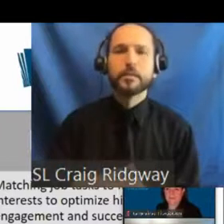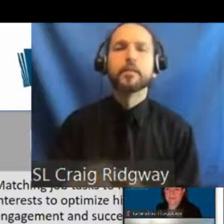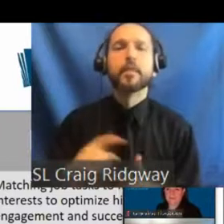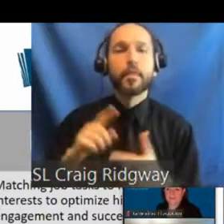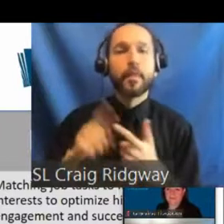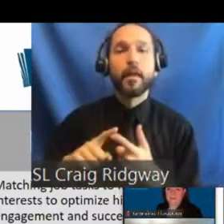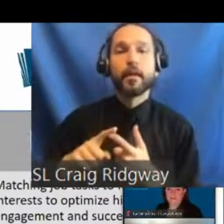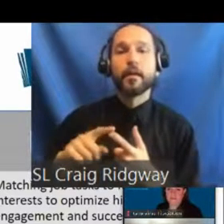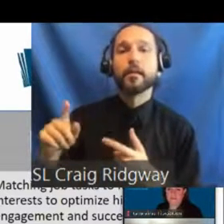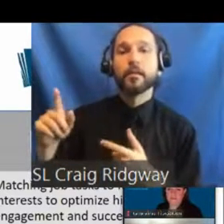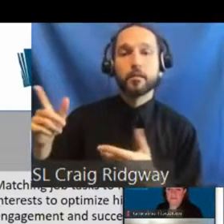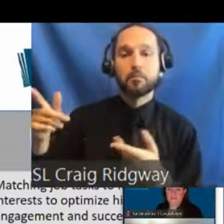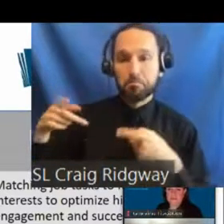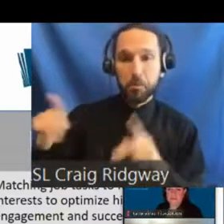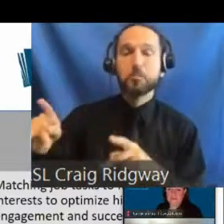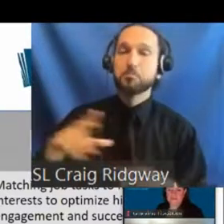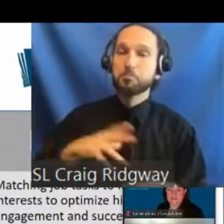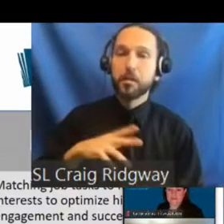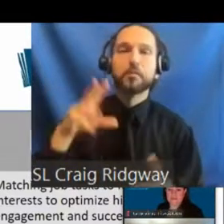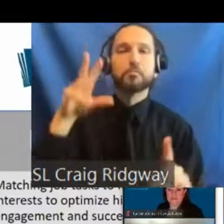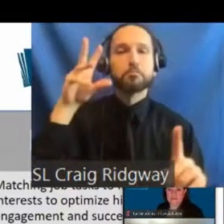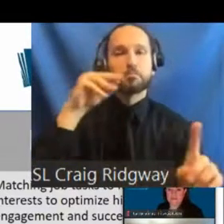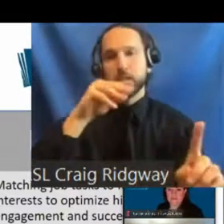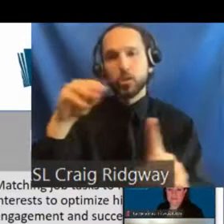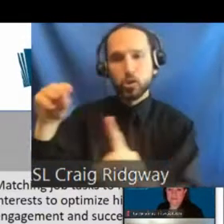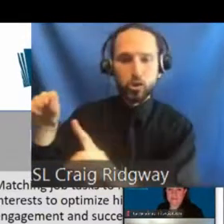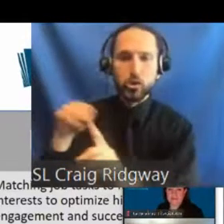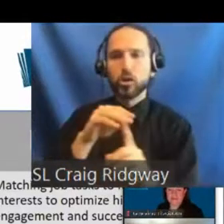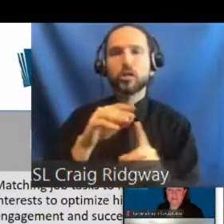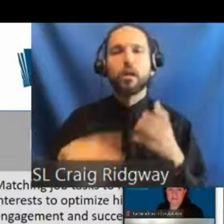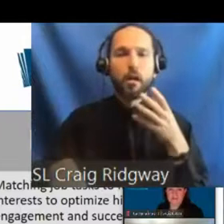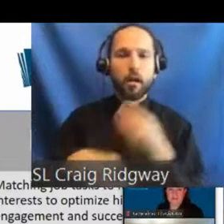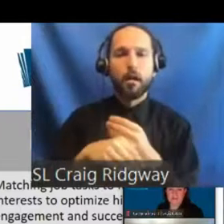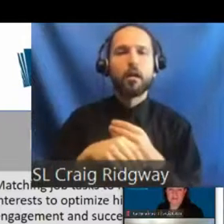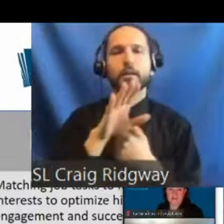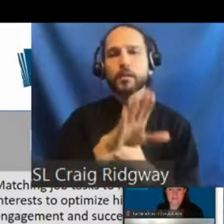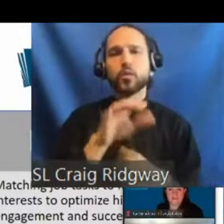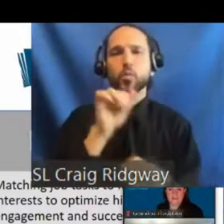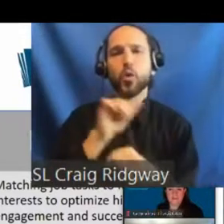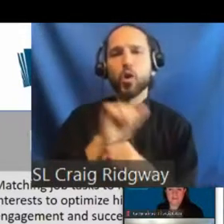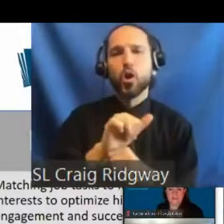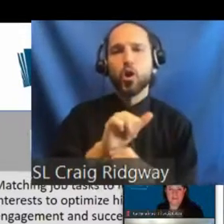took photos of Mike working at his internship to be added to his work portfolio.